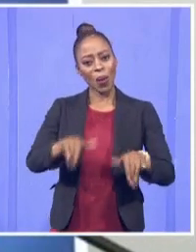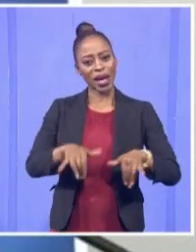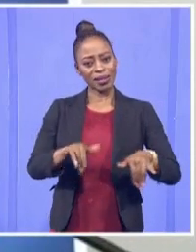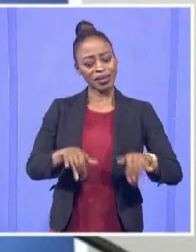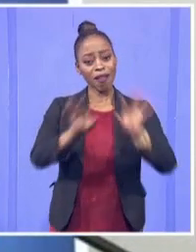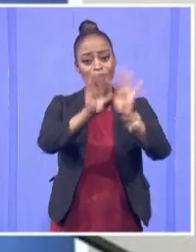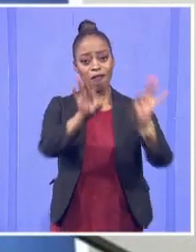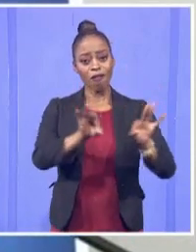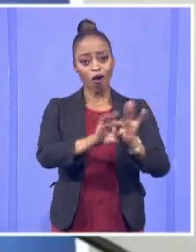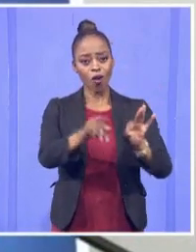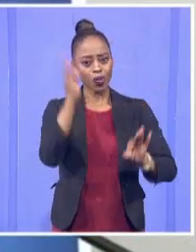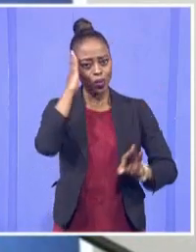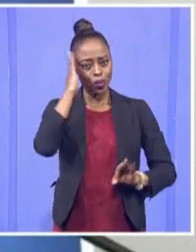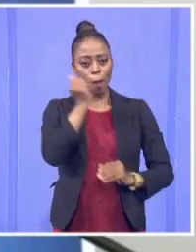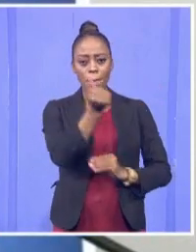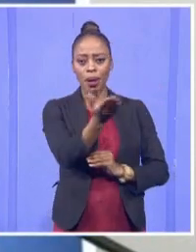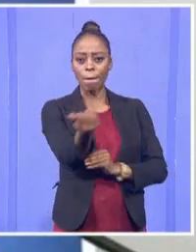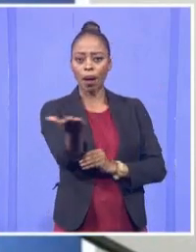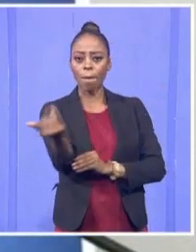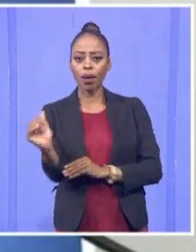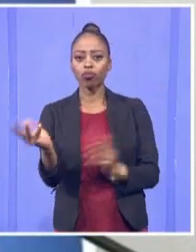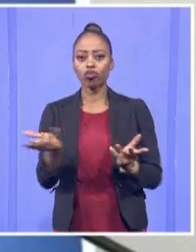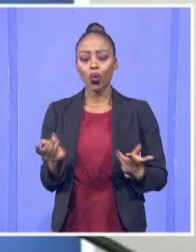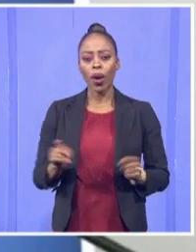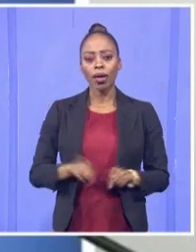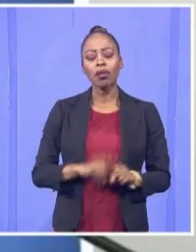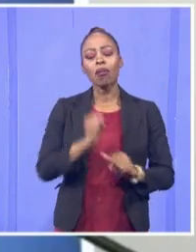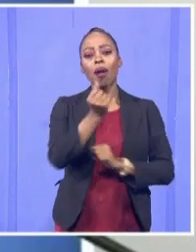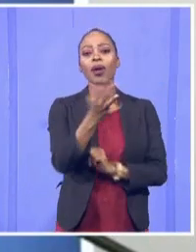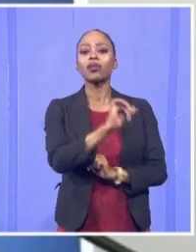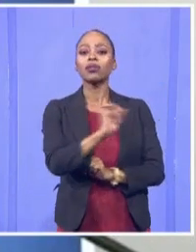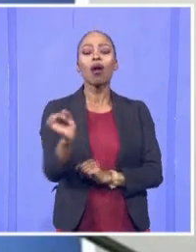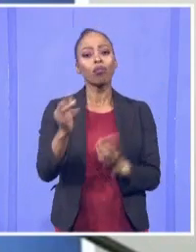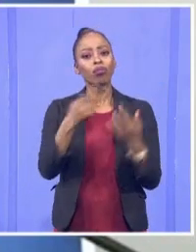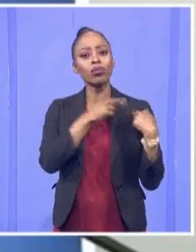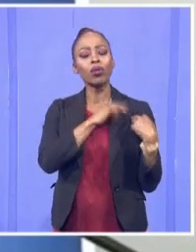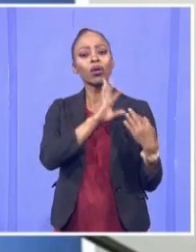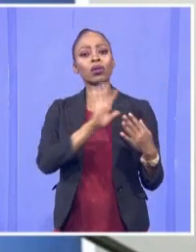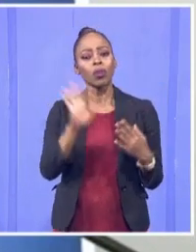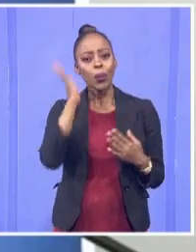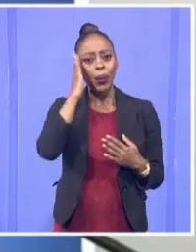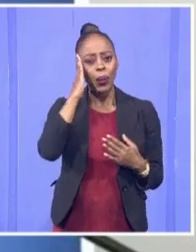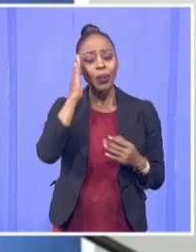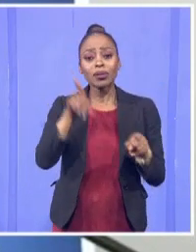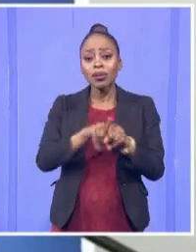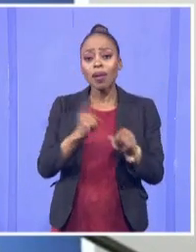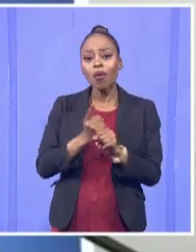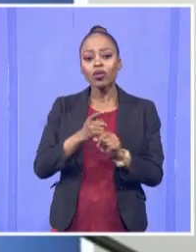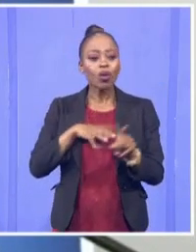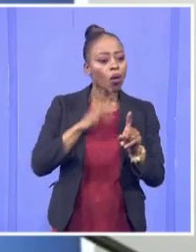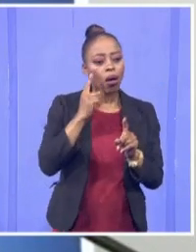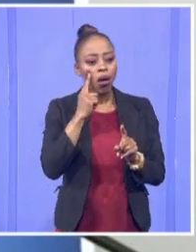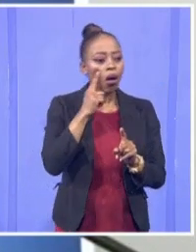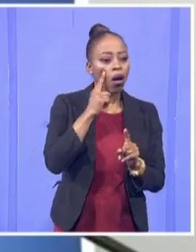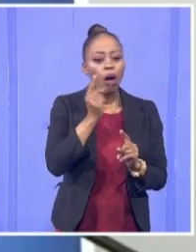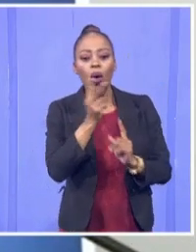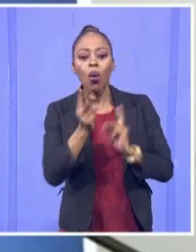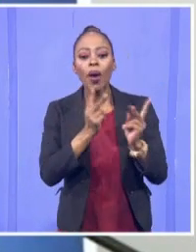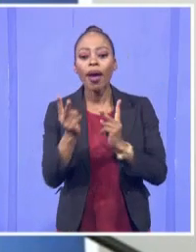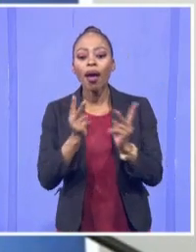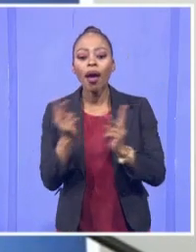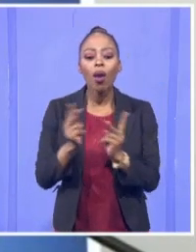forms will be accounted for, your application will be accounted for, and we can be in a position to trace each and every application.